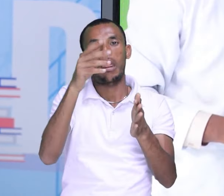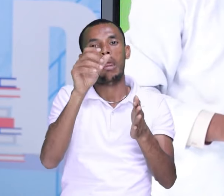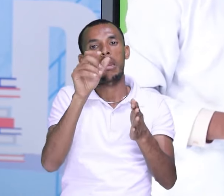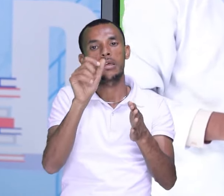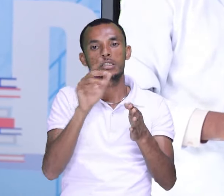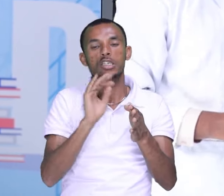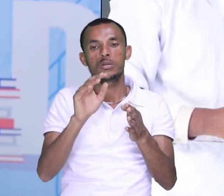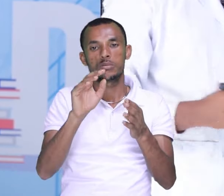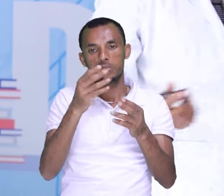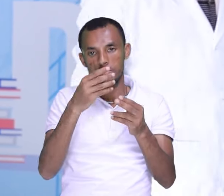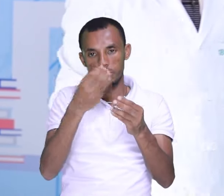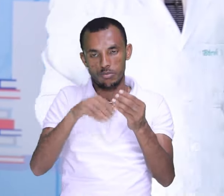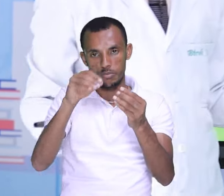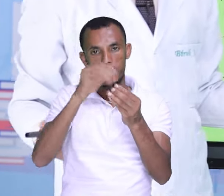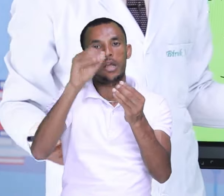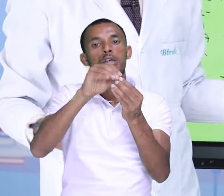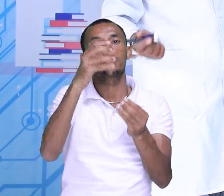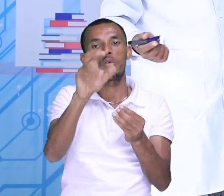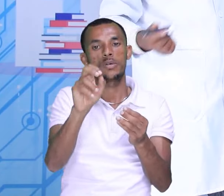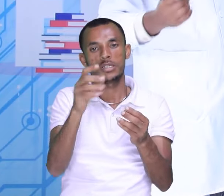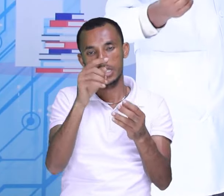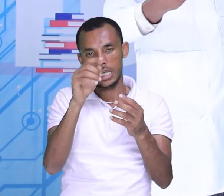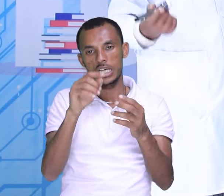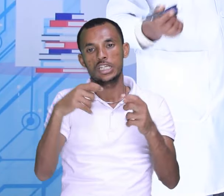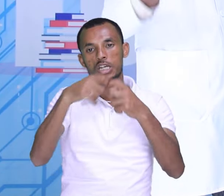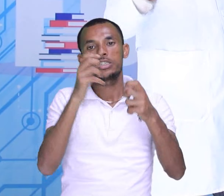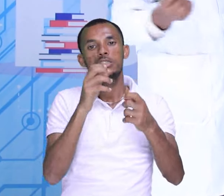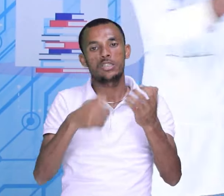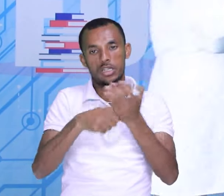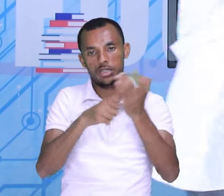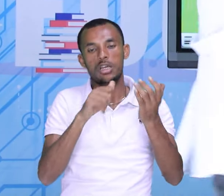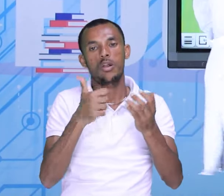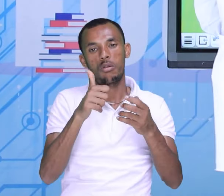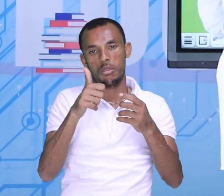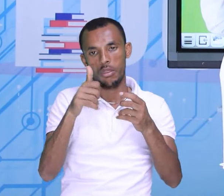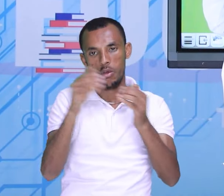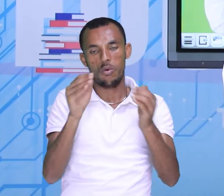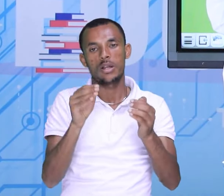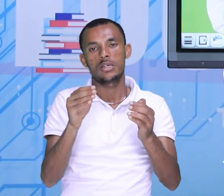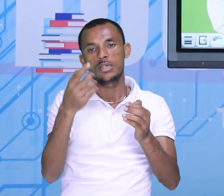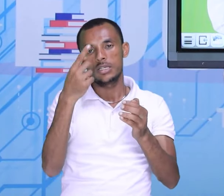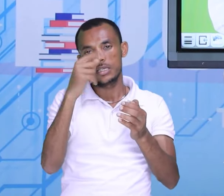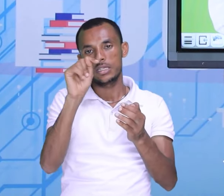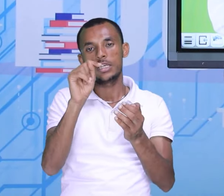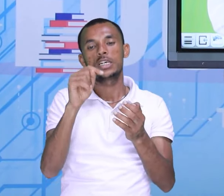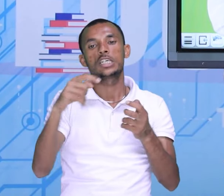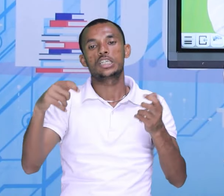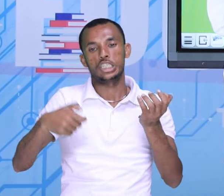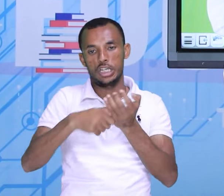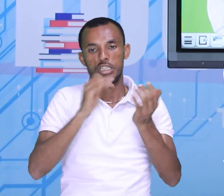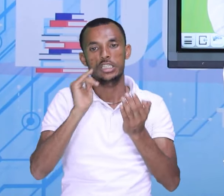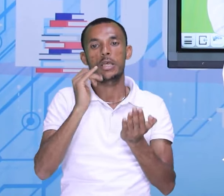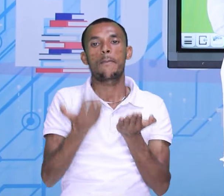one is plus 6. Now, the number of charges are equal? No. The difference is how much? 6. Therefore, the charge is balanced by addition